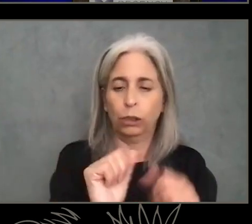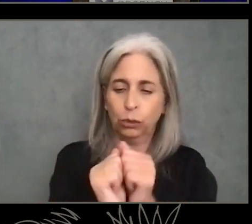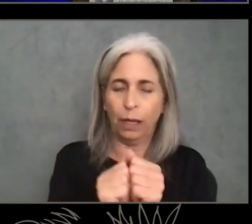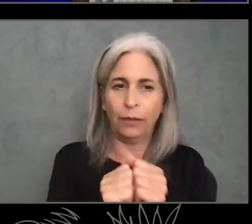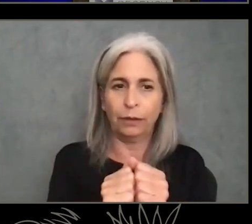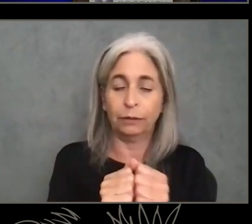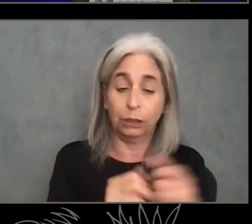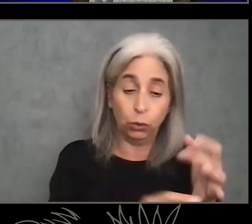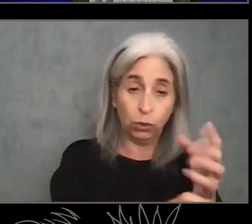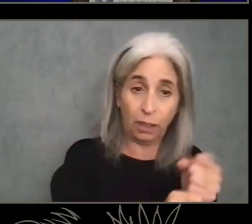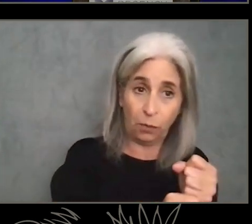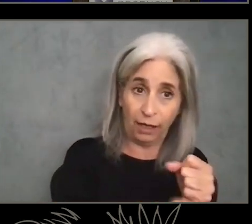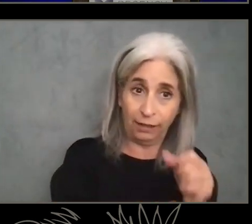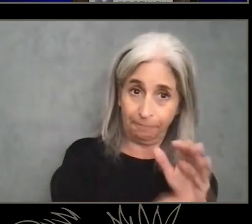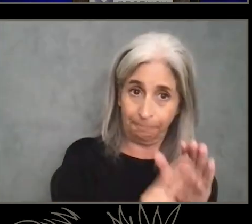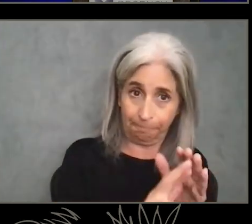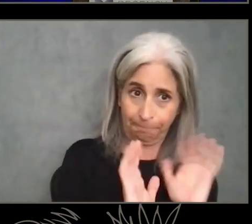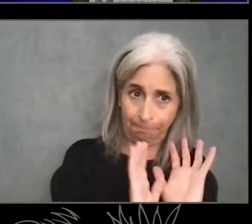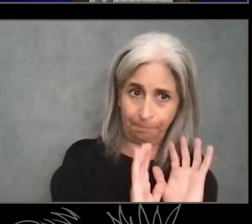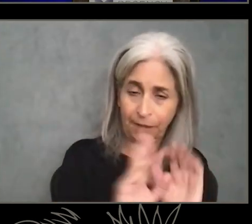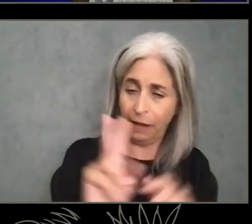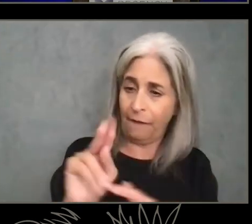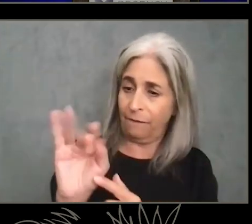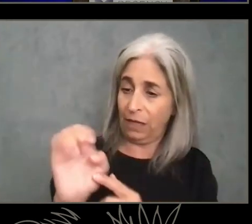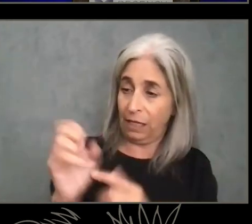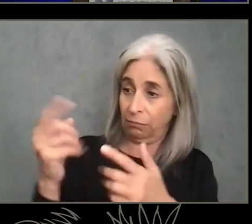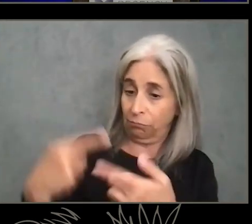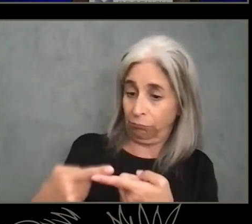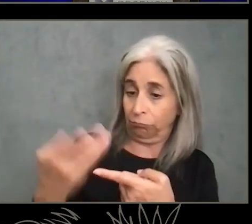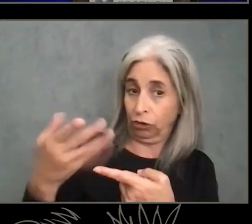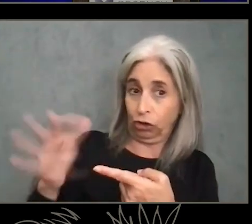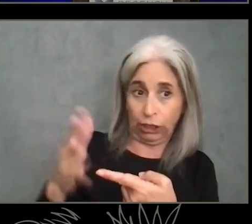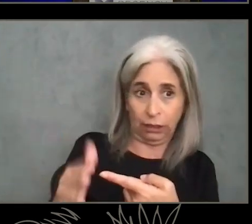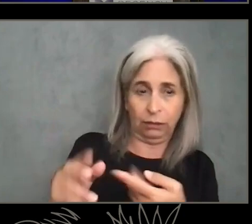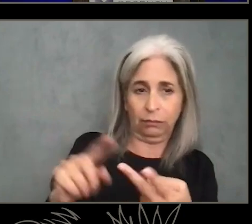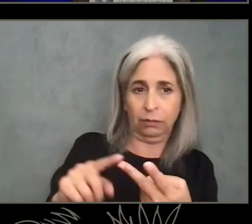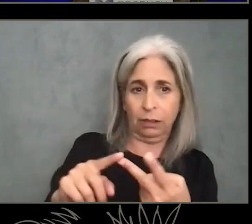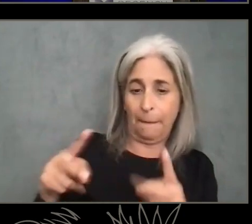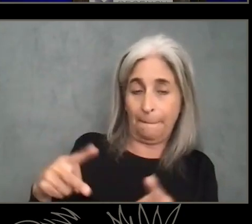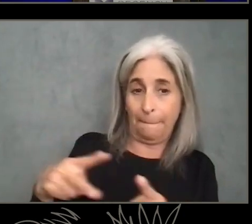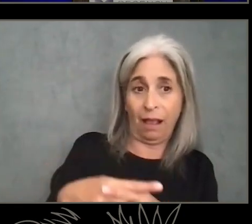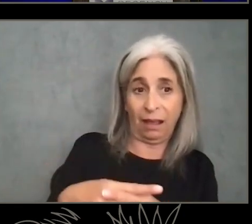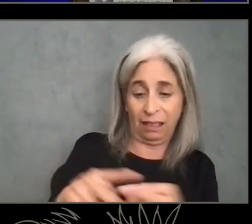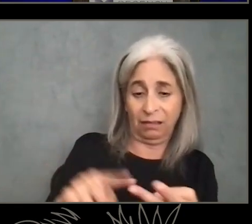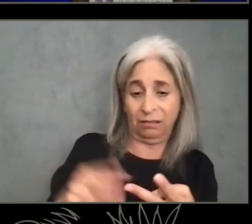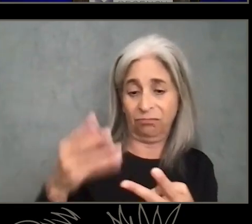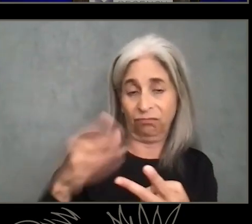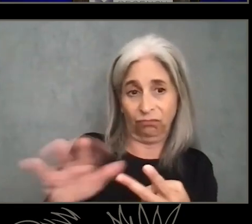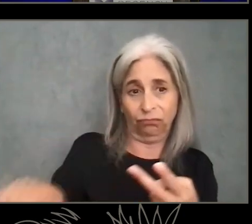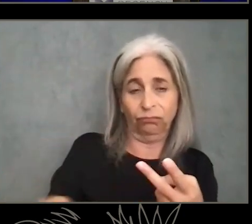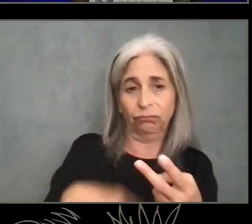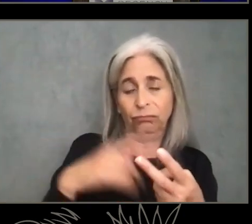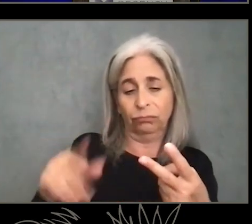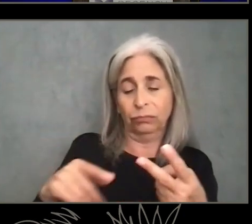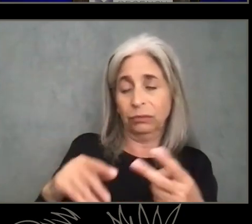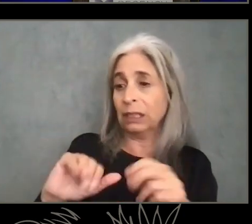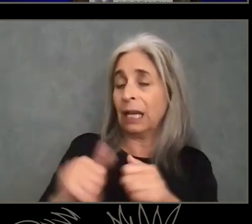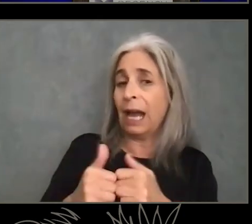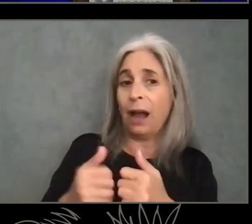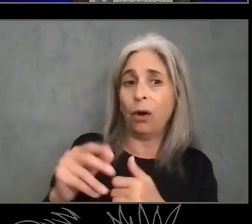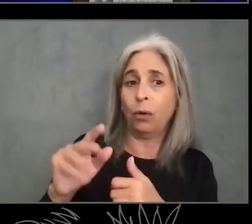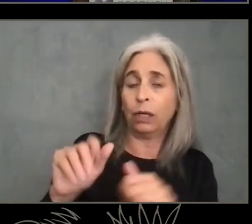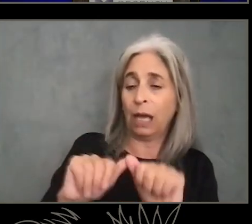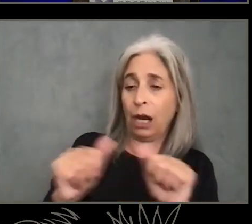So to recap, talked about Vite, talked about Vite plugins, kind of where the plugins stand today, how the Vite